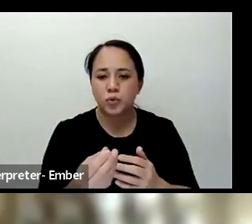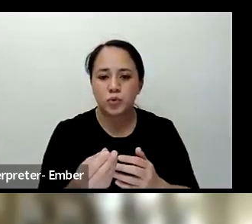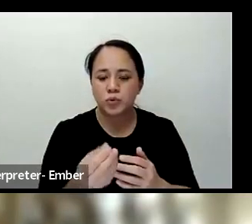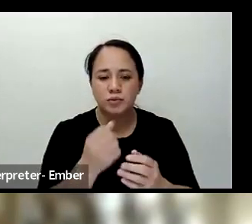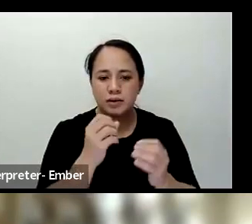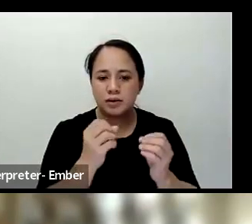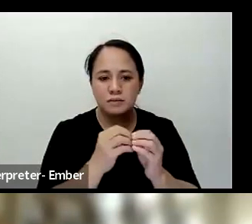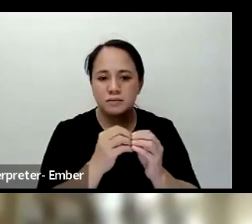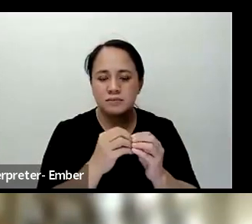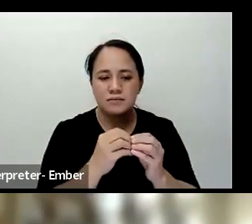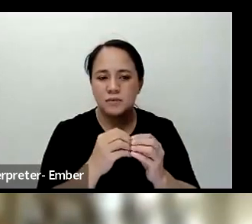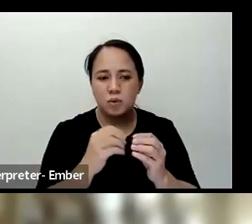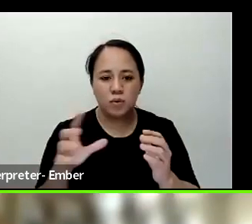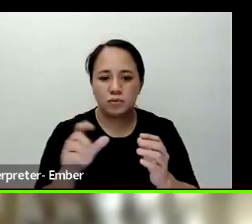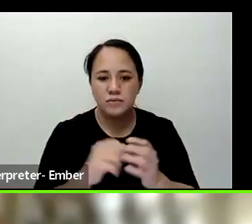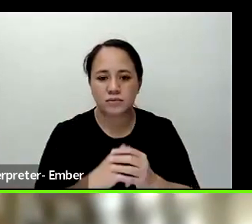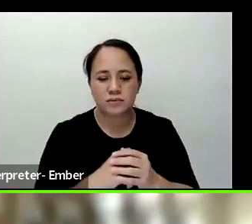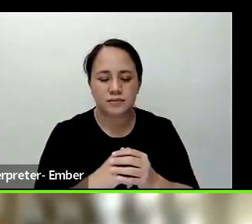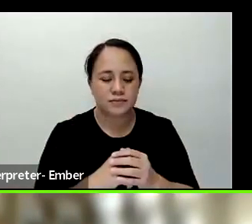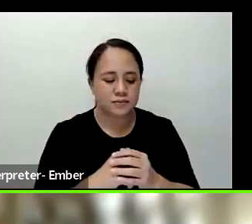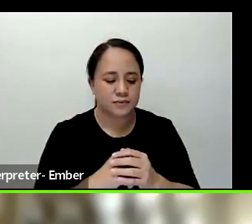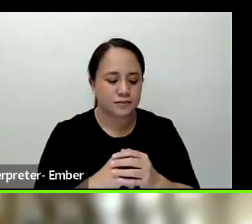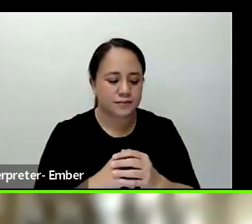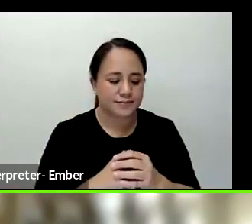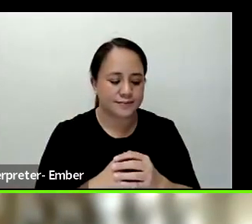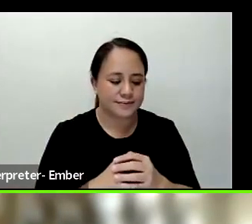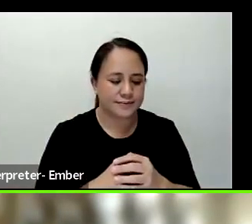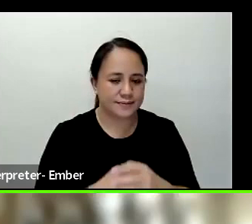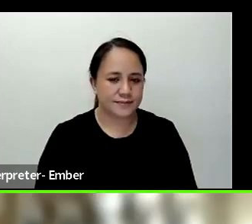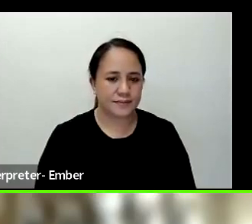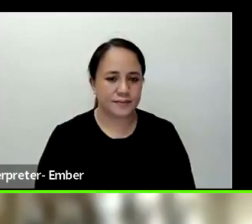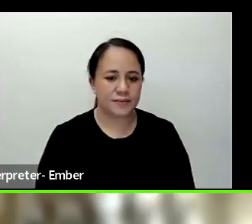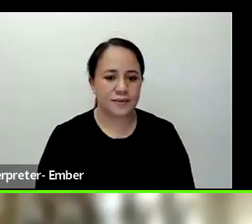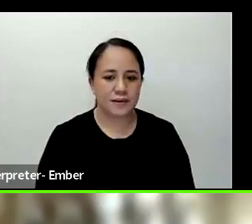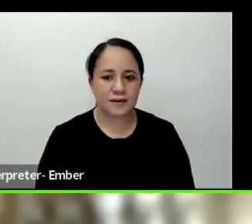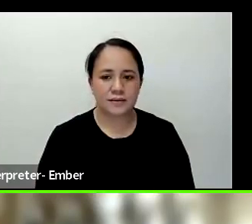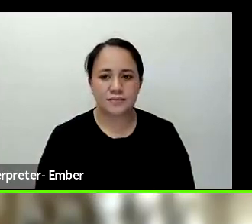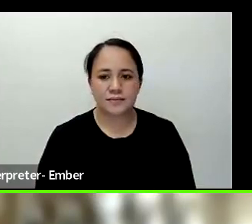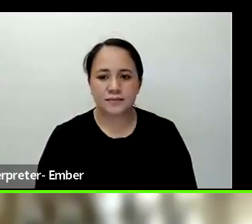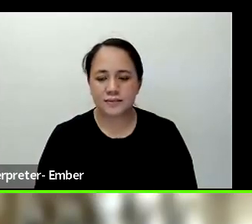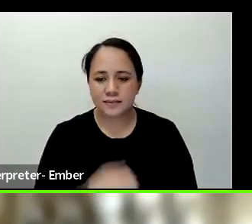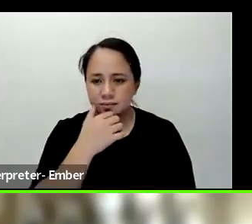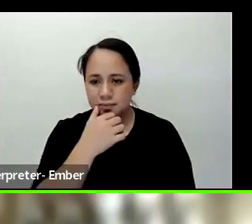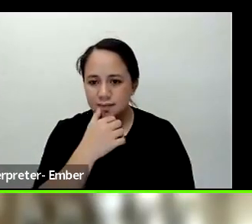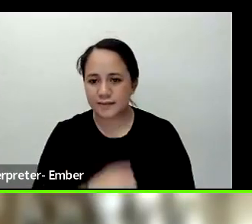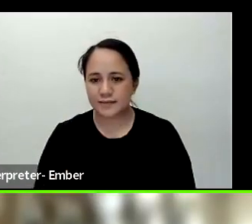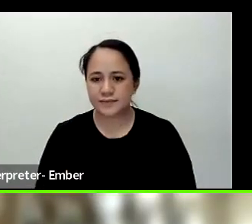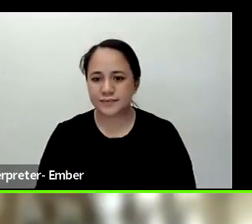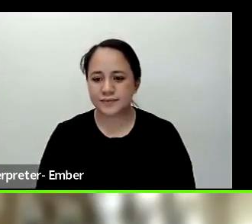majority. Thank you. Miko?